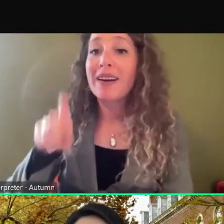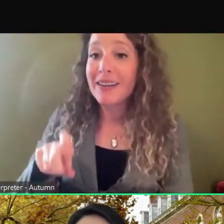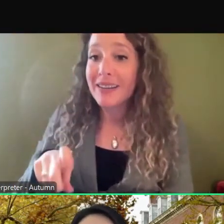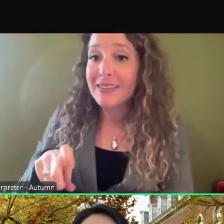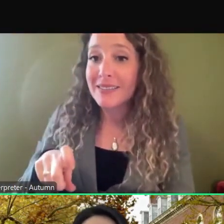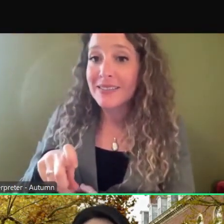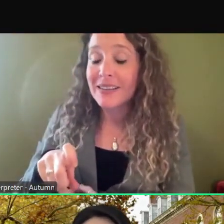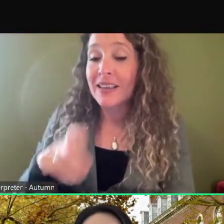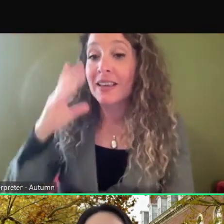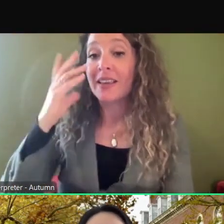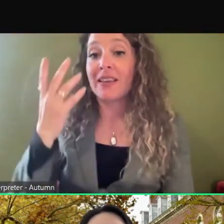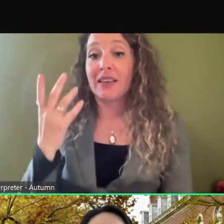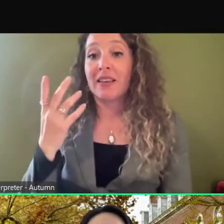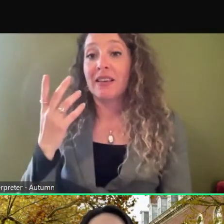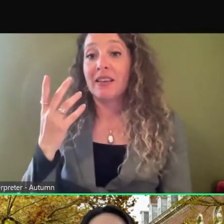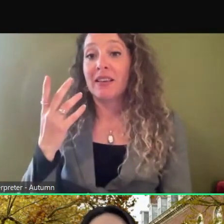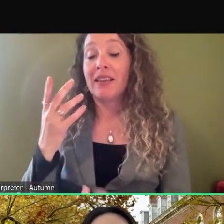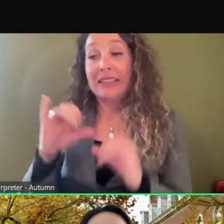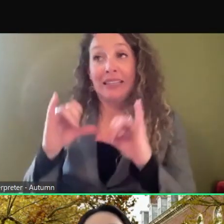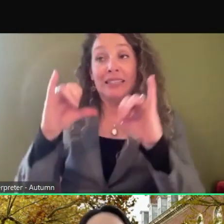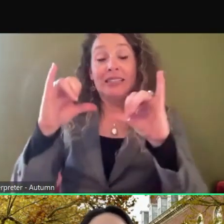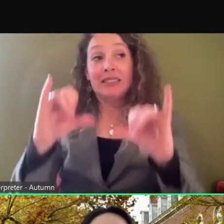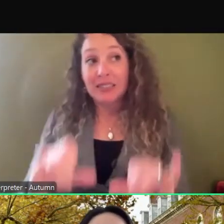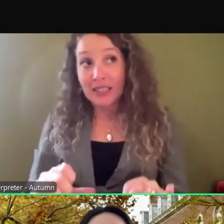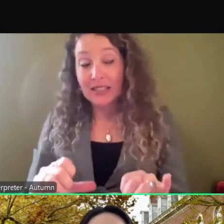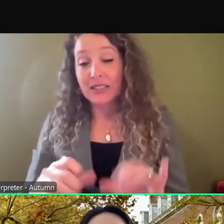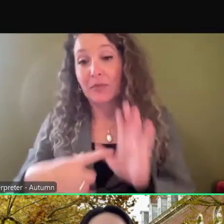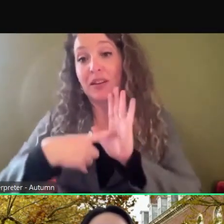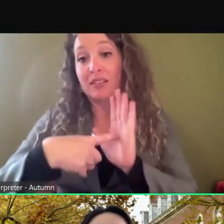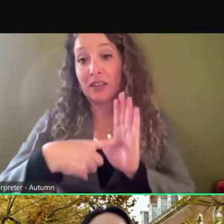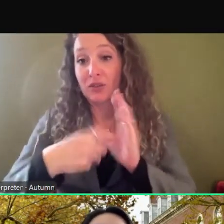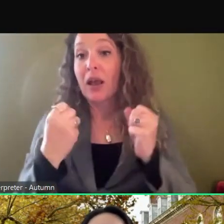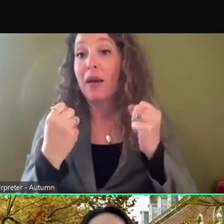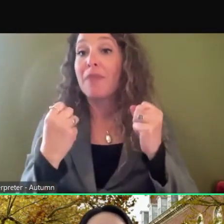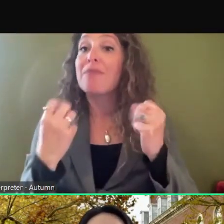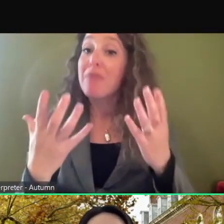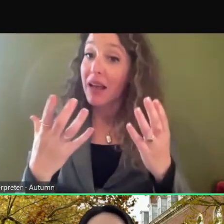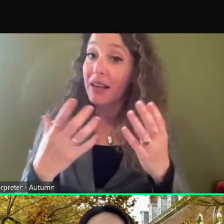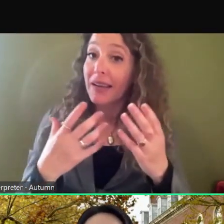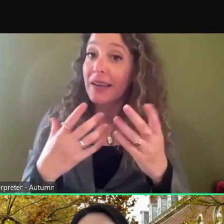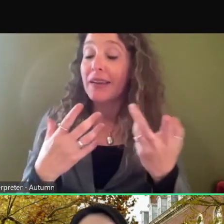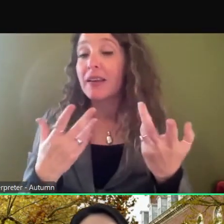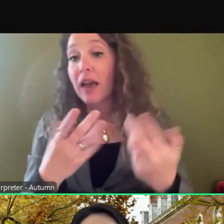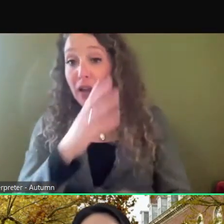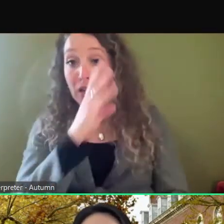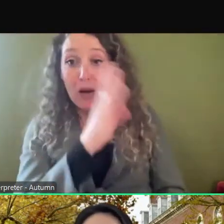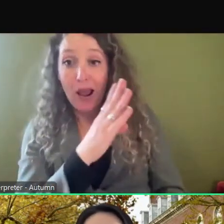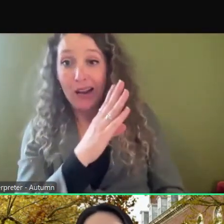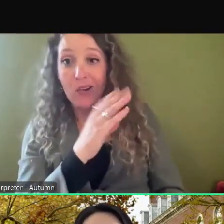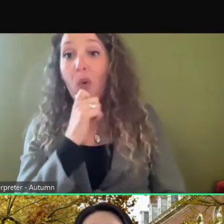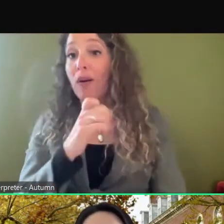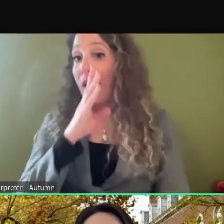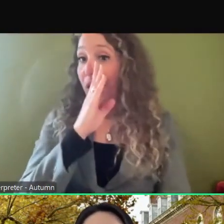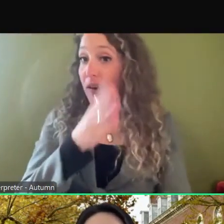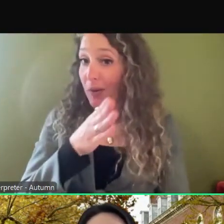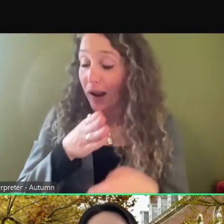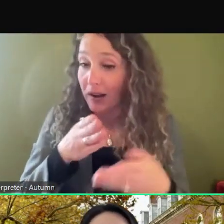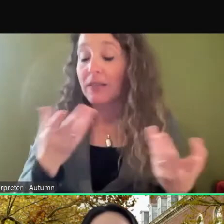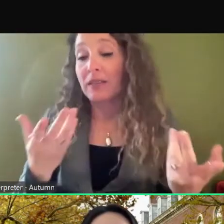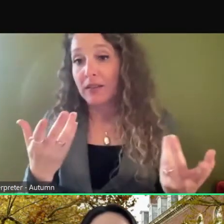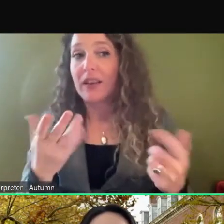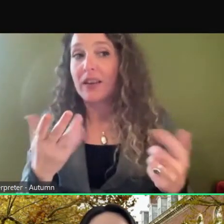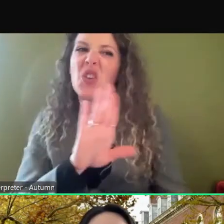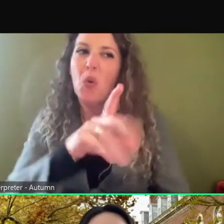the system signals in subtle or not so subtle ways that their needs are too